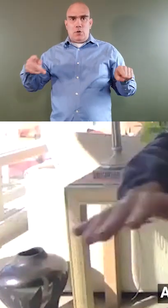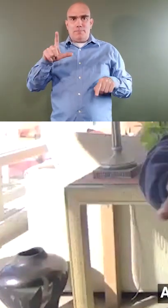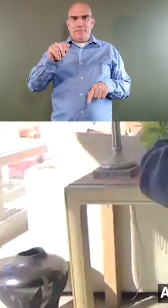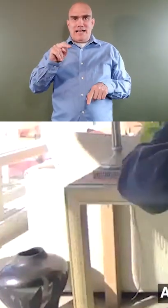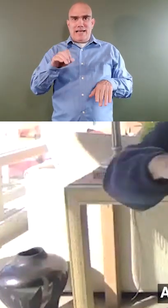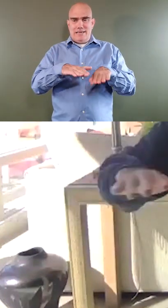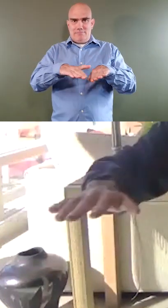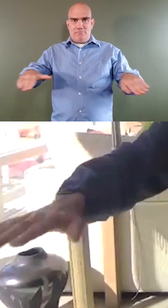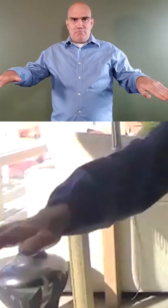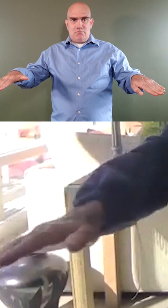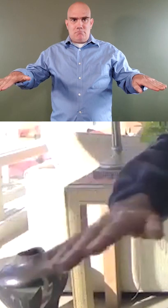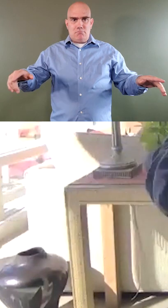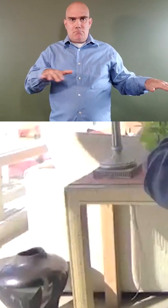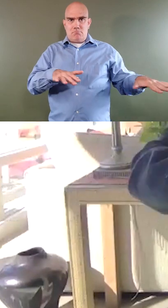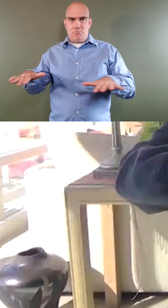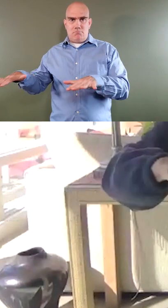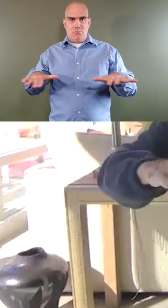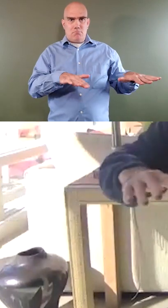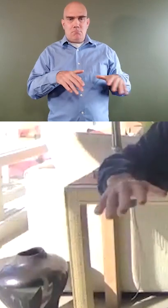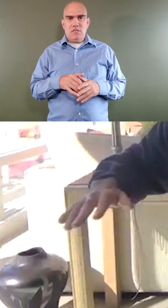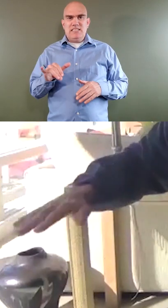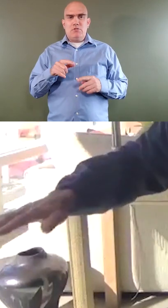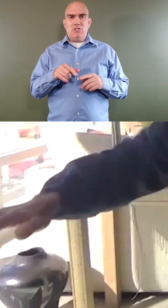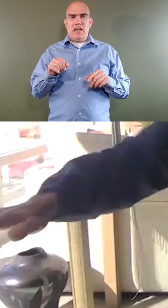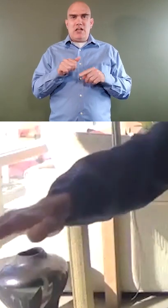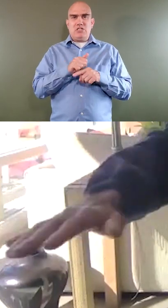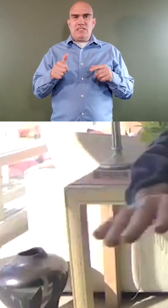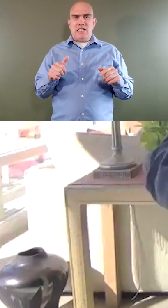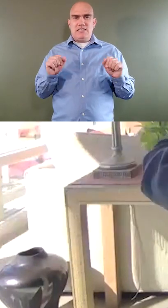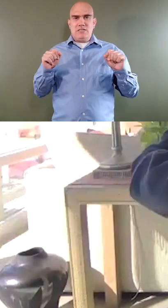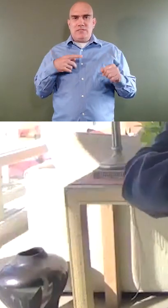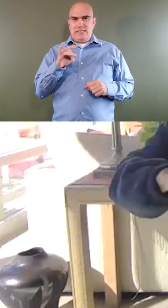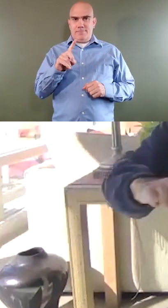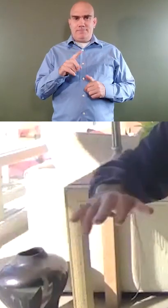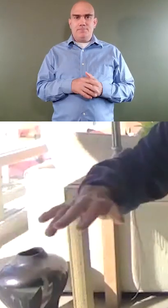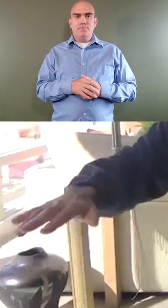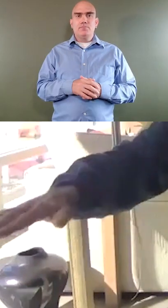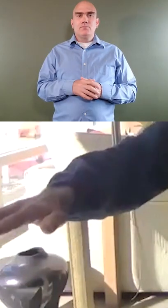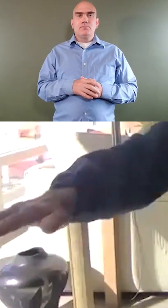All along this horizontal plane. It's very similar to an exercise